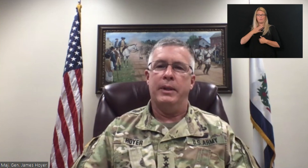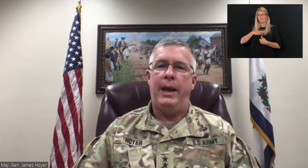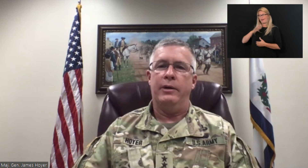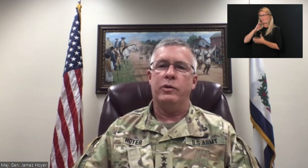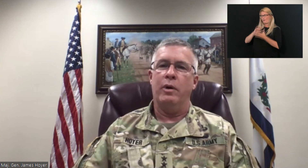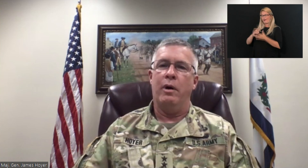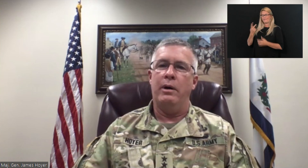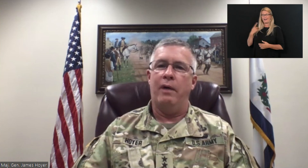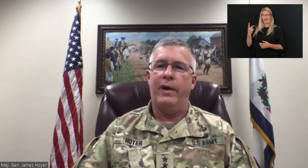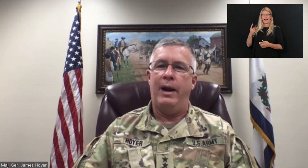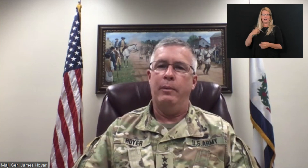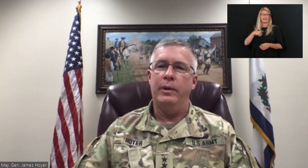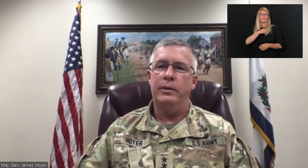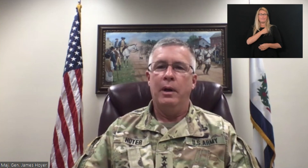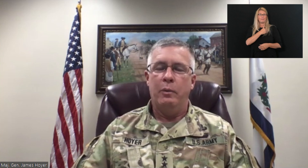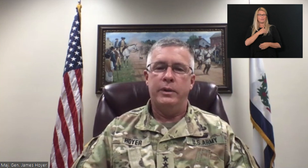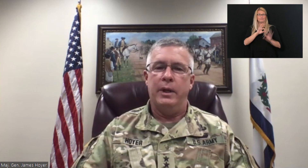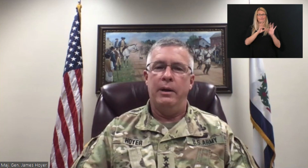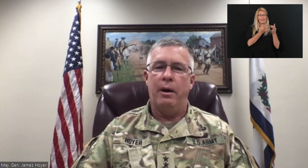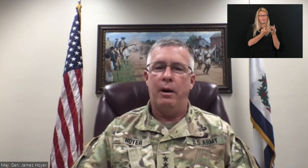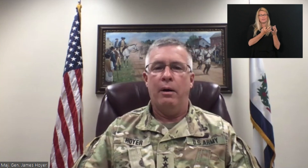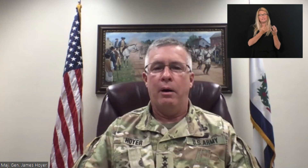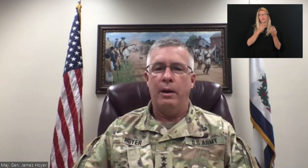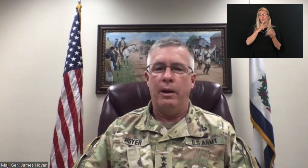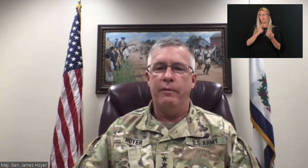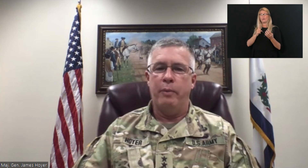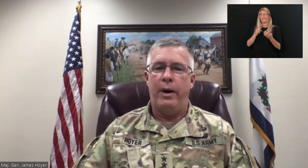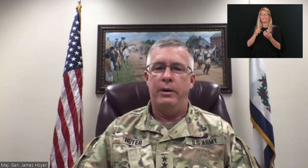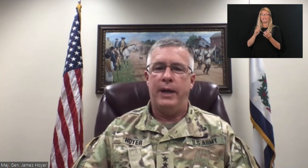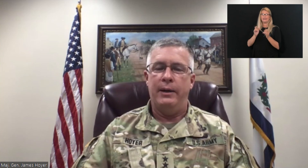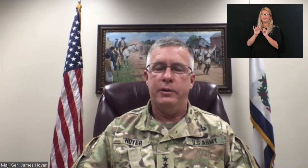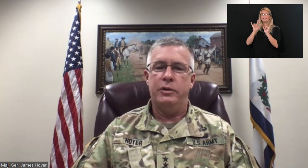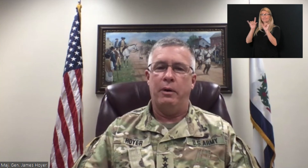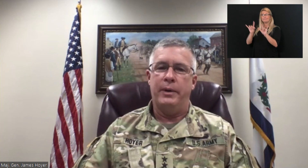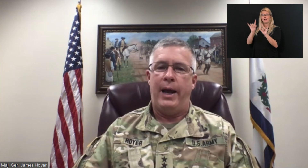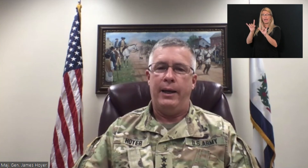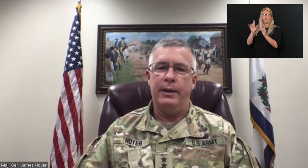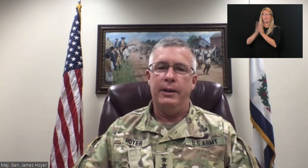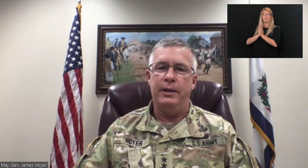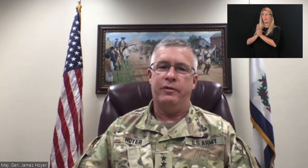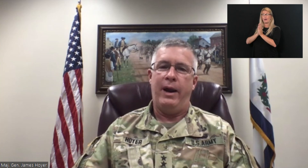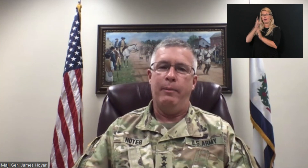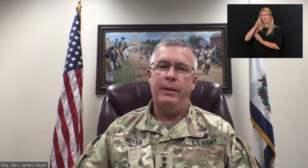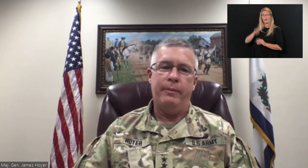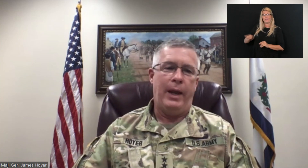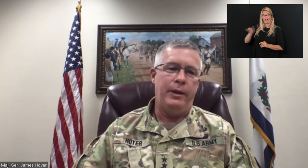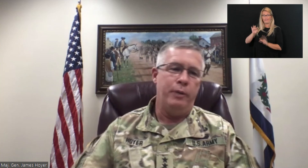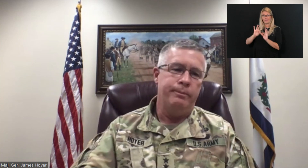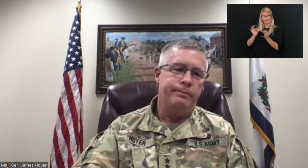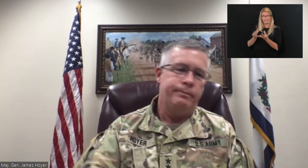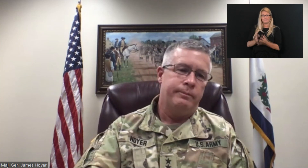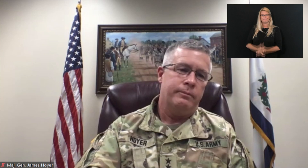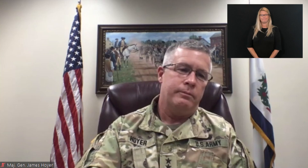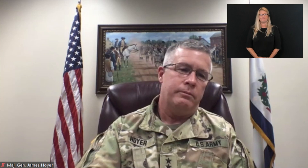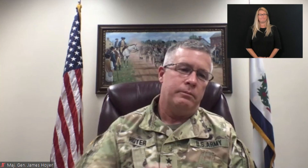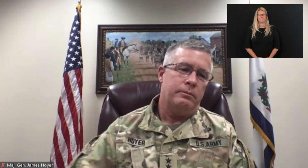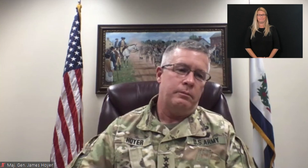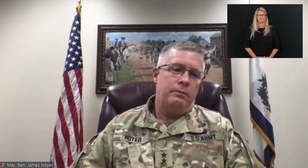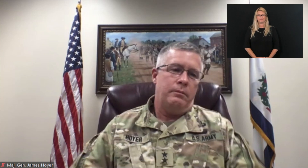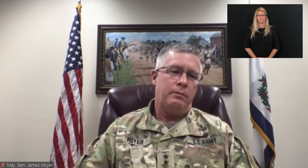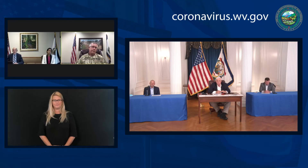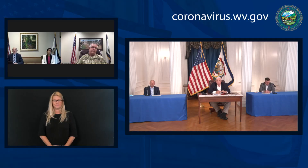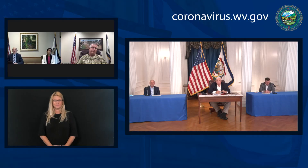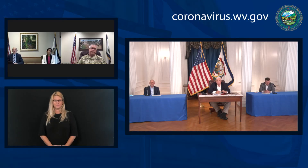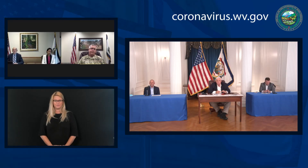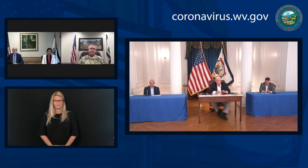the National Guard and our families, we send our love and prayers out to General Tackett and his family. Thank you. Thank